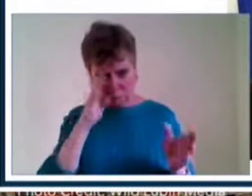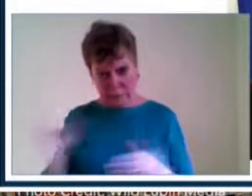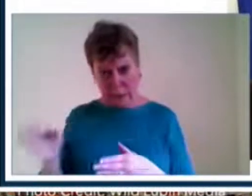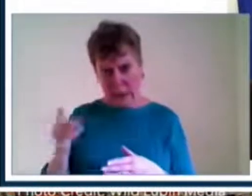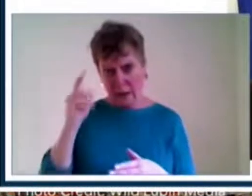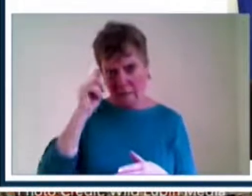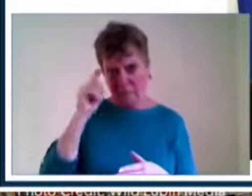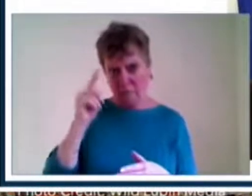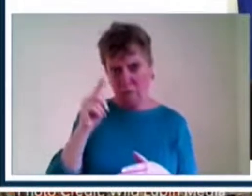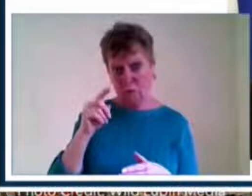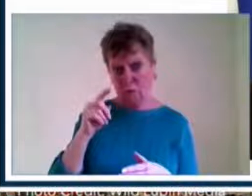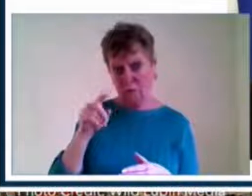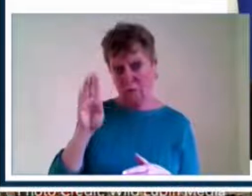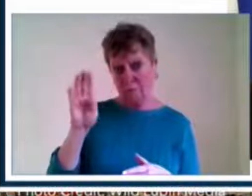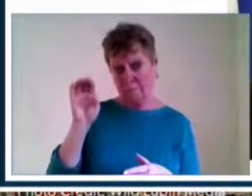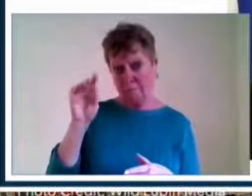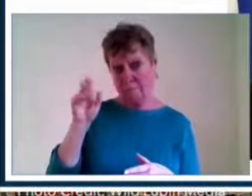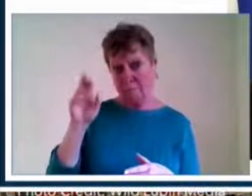to that age group soon?